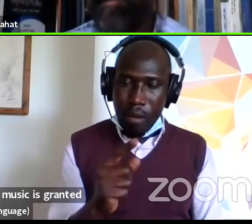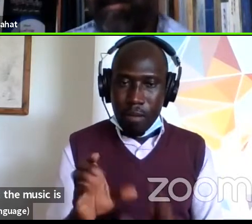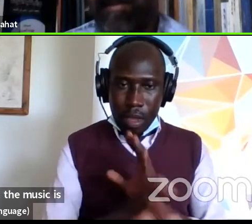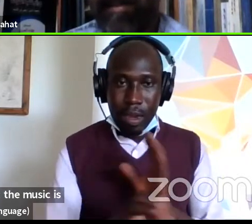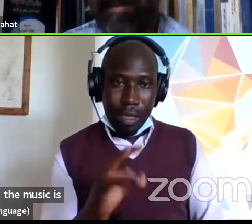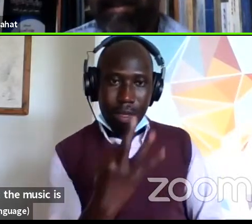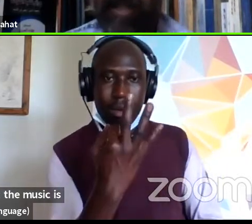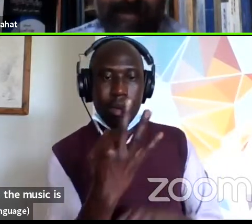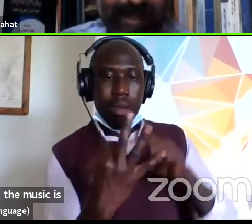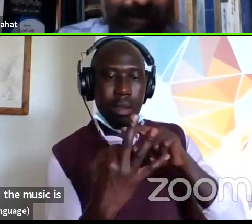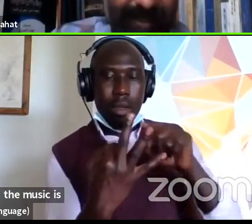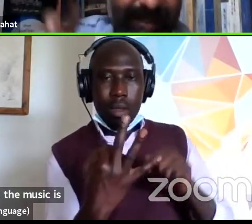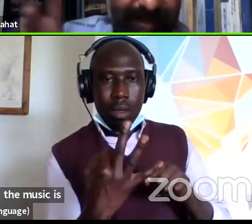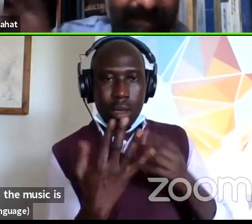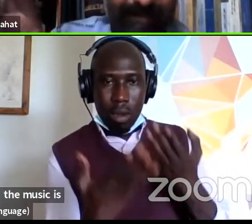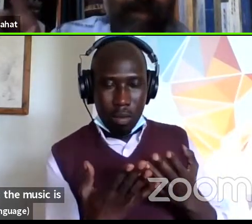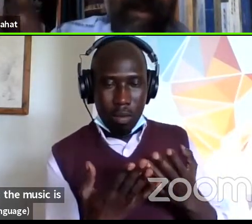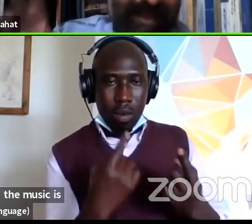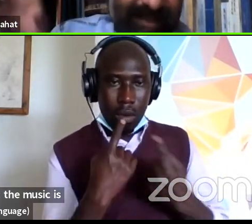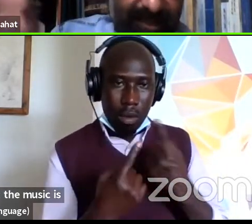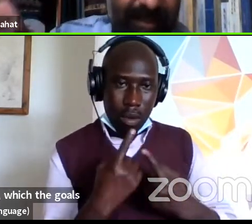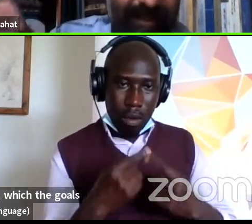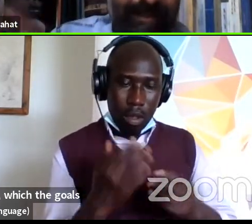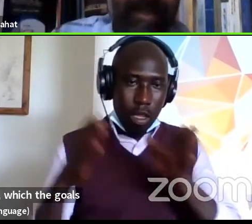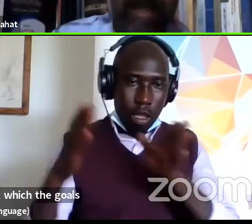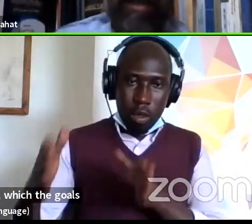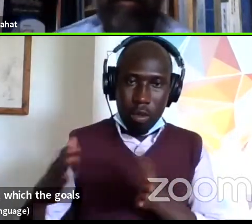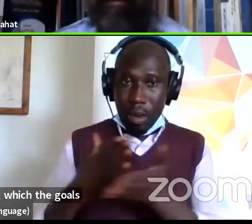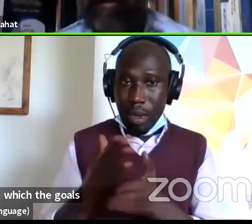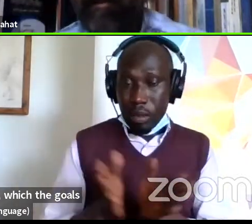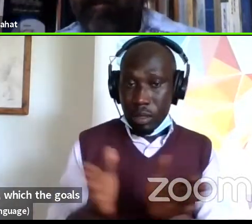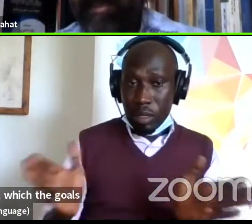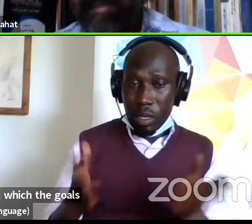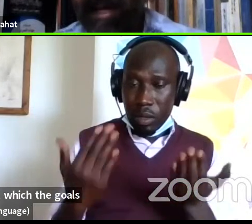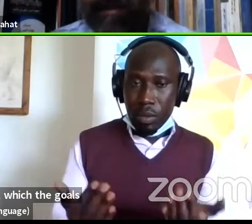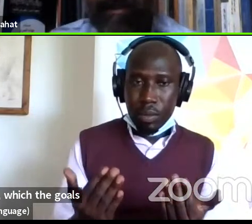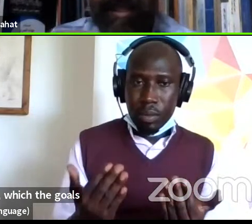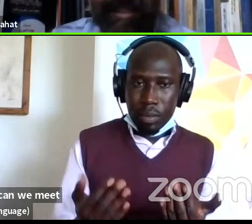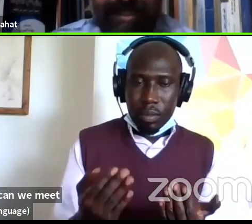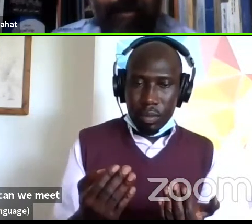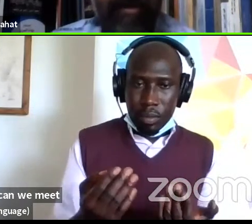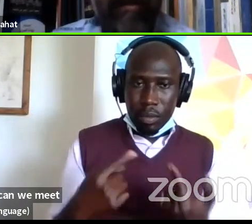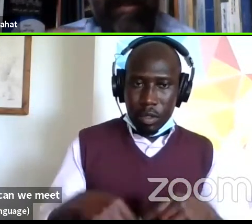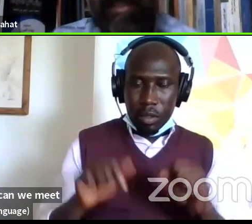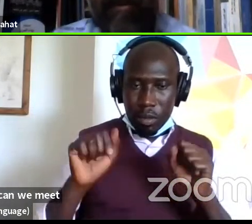countries when you speak about the human rights in general. But when we come to the digital or freedom of